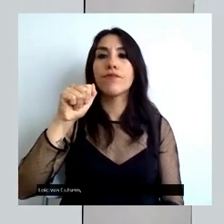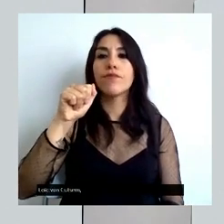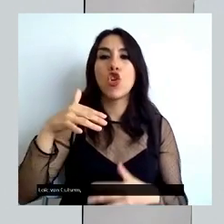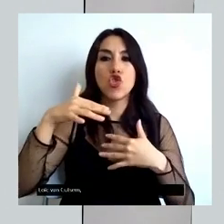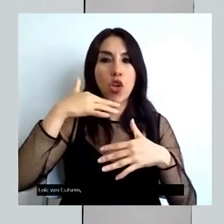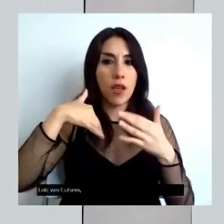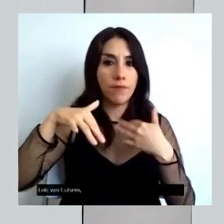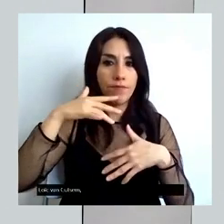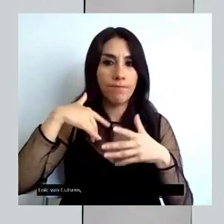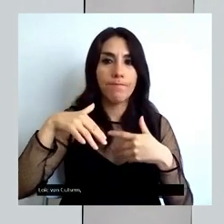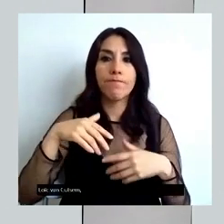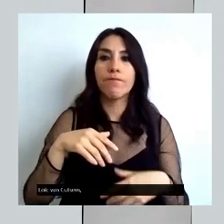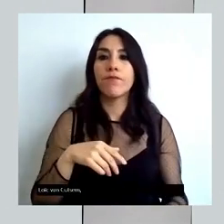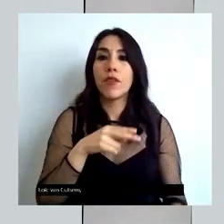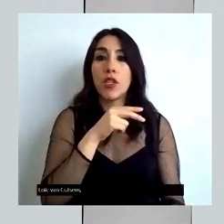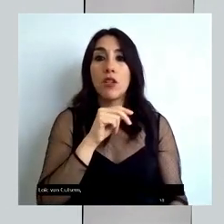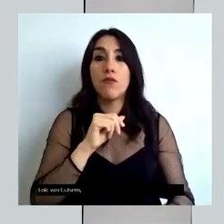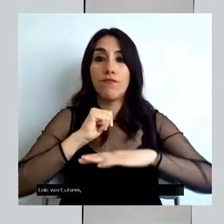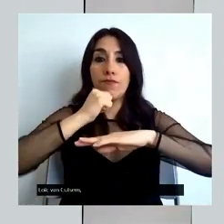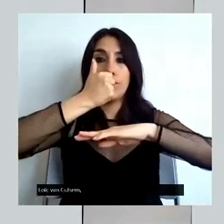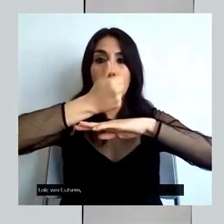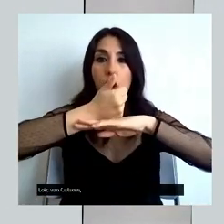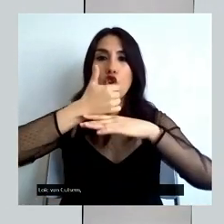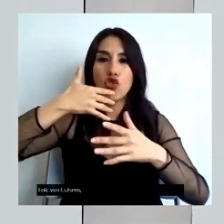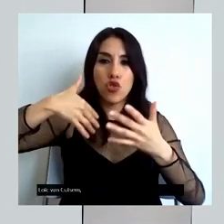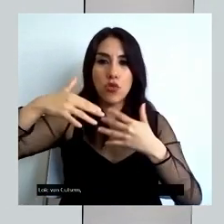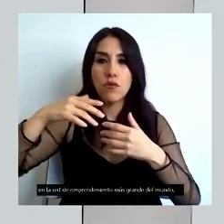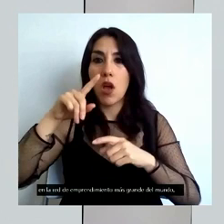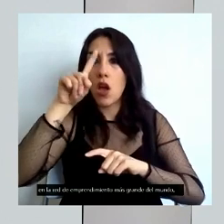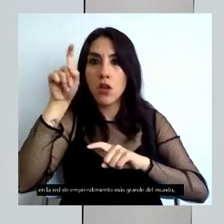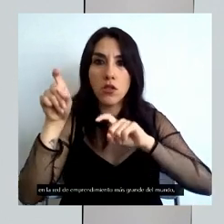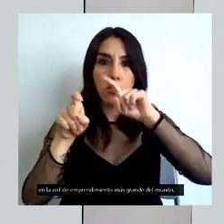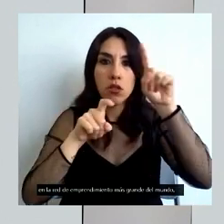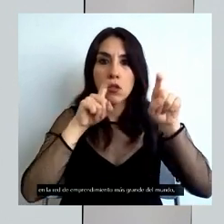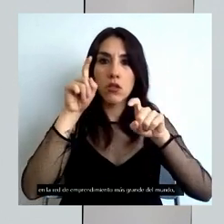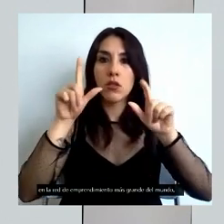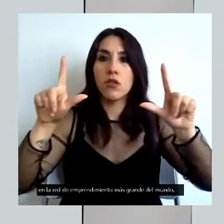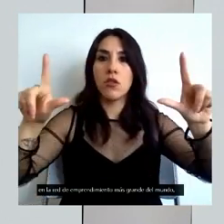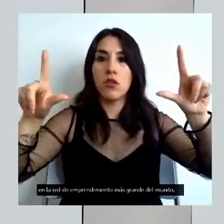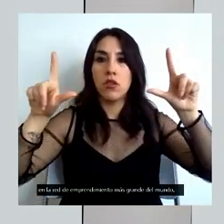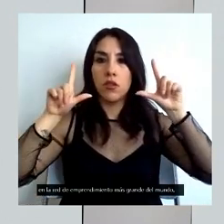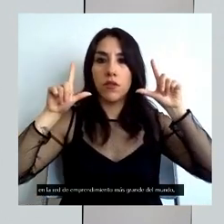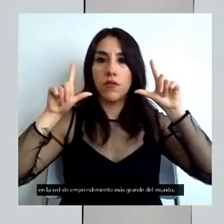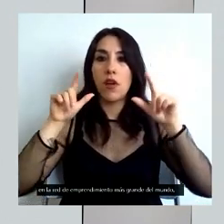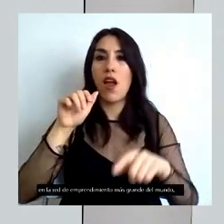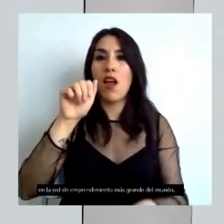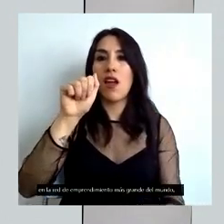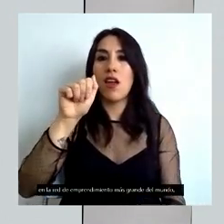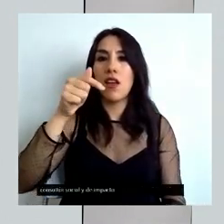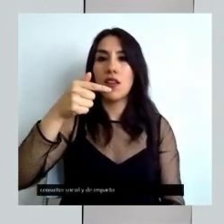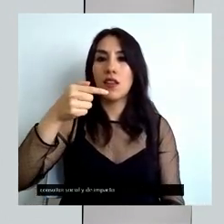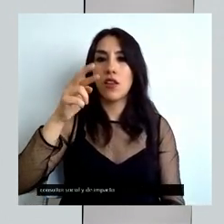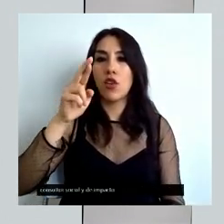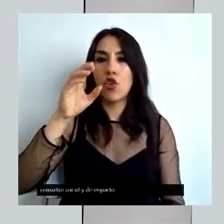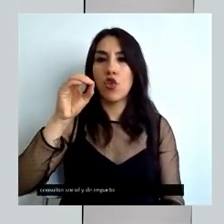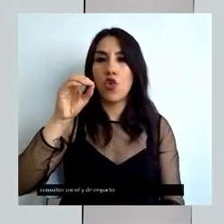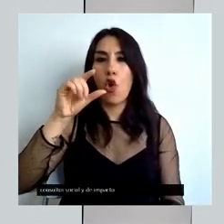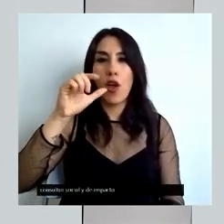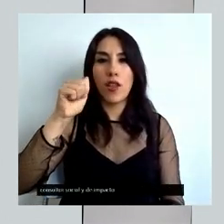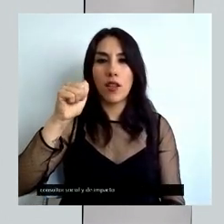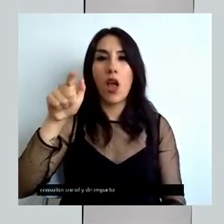social entrepreneur, an impact and sustainability consultant working at Ashoka, Austria, as well